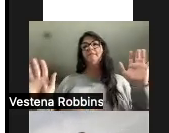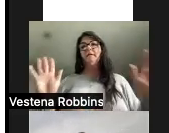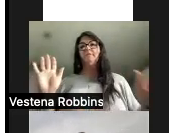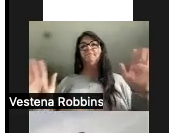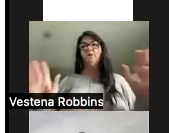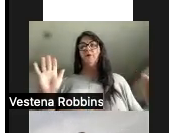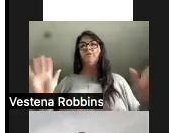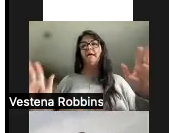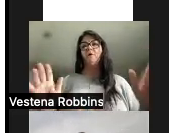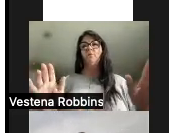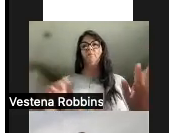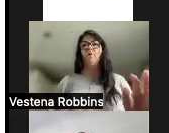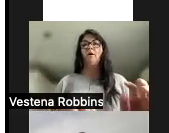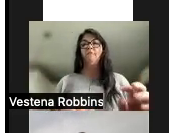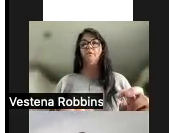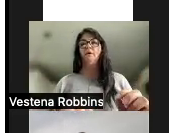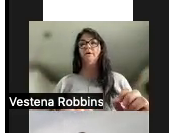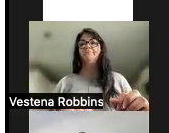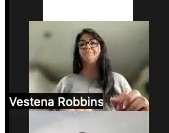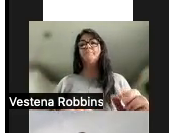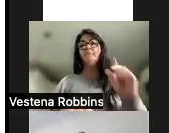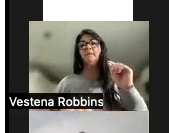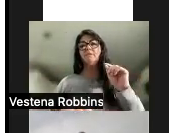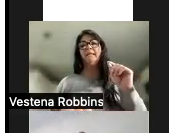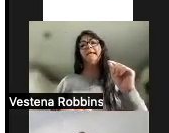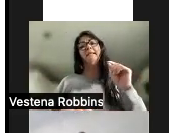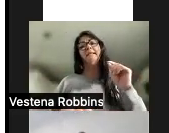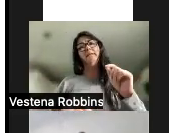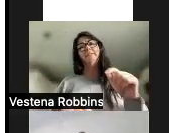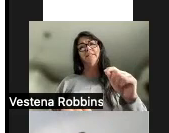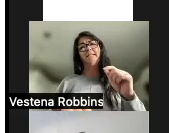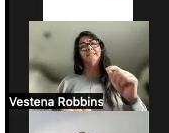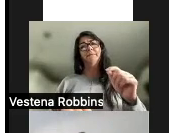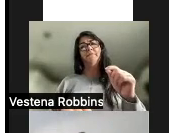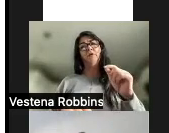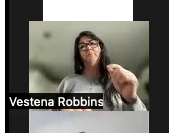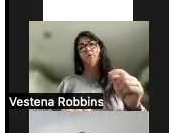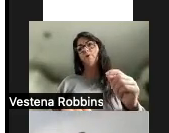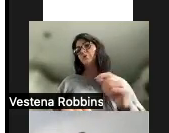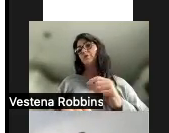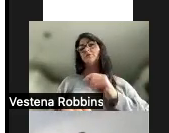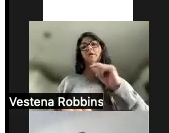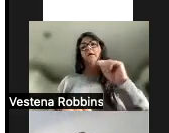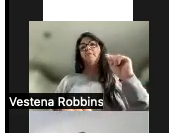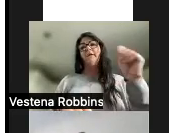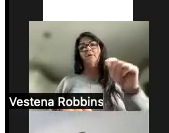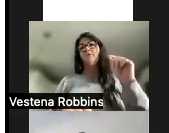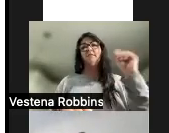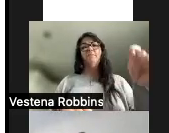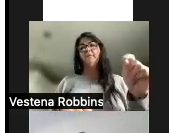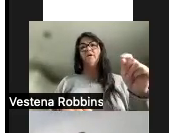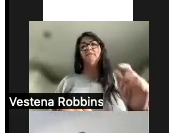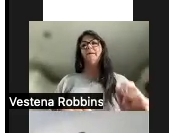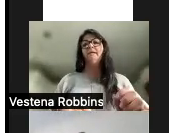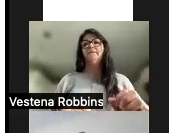of a tightrope walk, if you will. So again, adhering to that systemic care approach, those values that